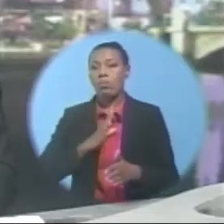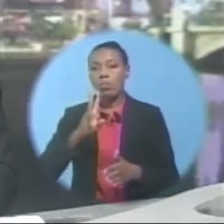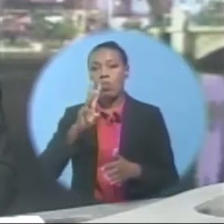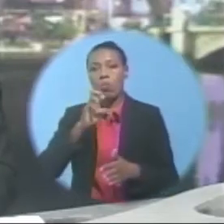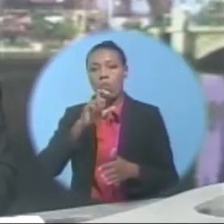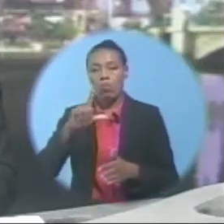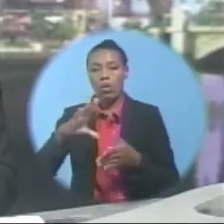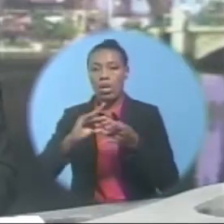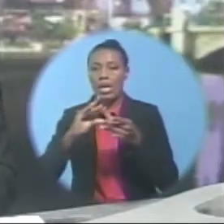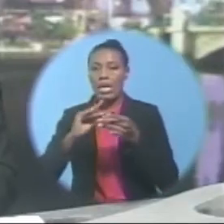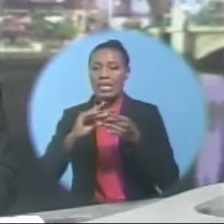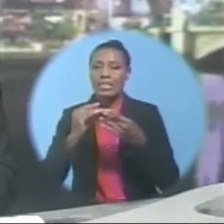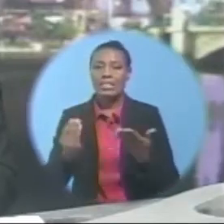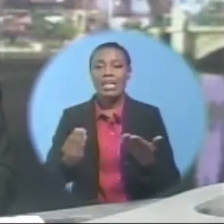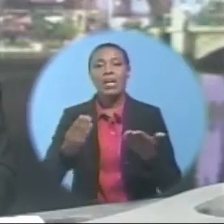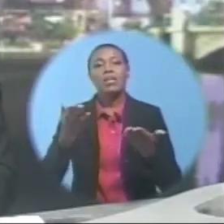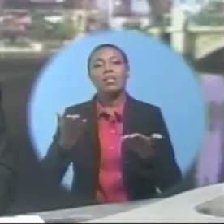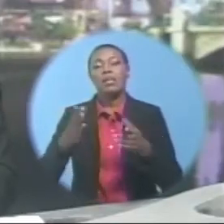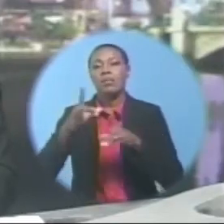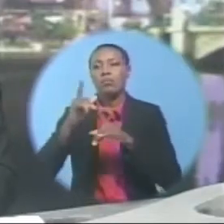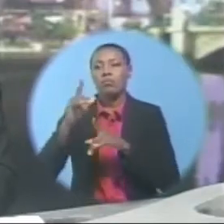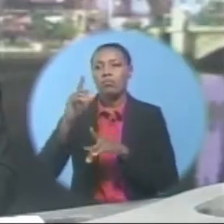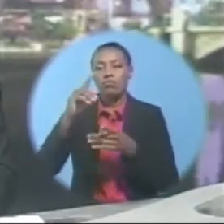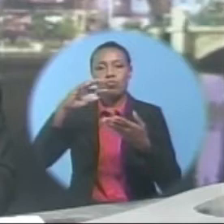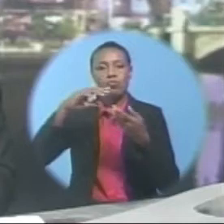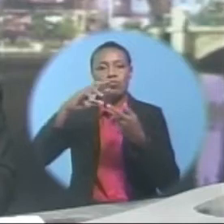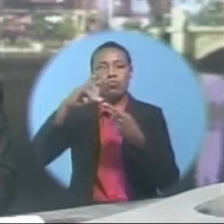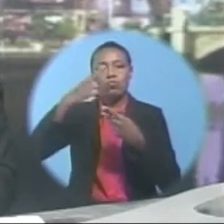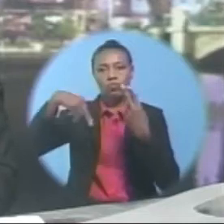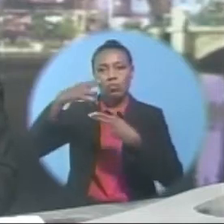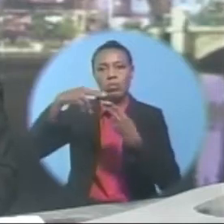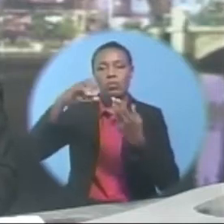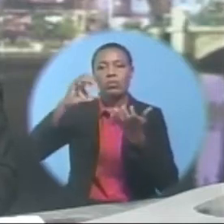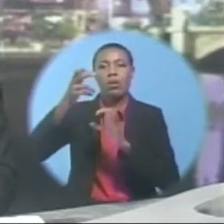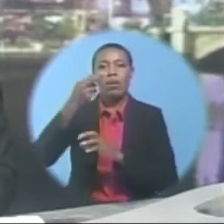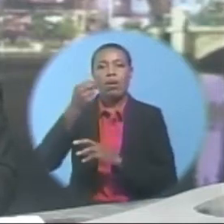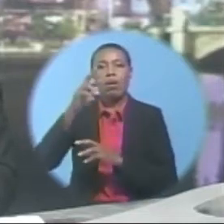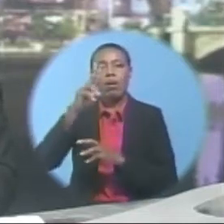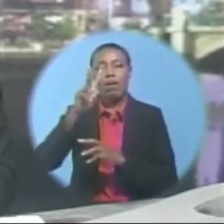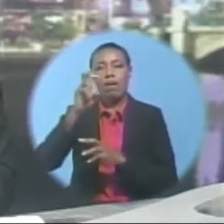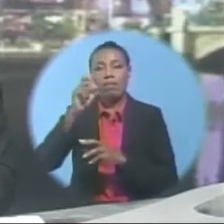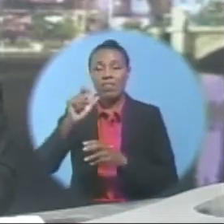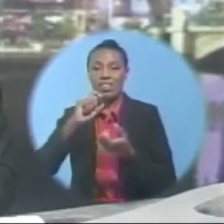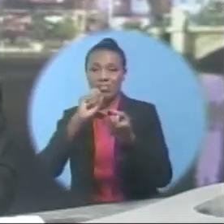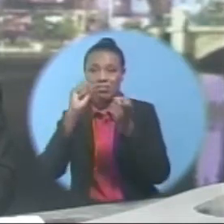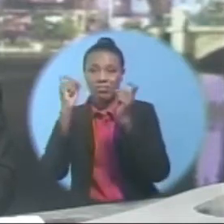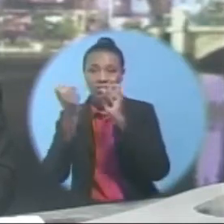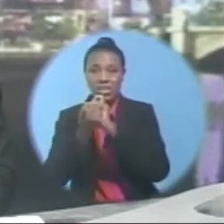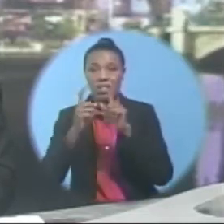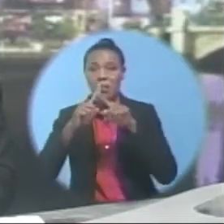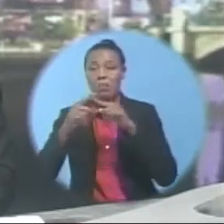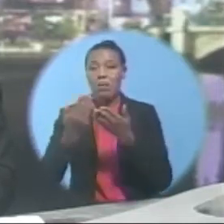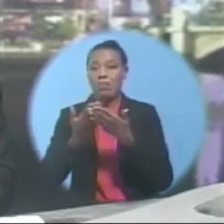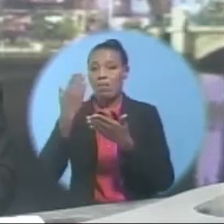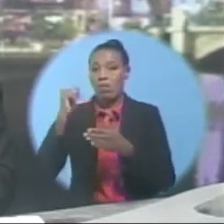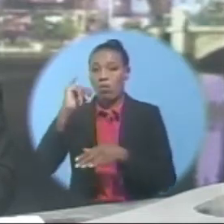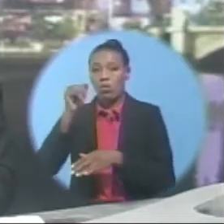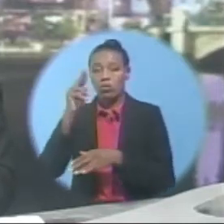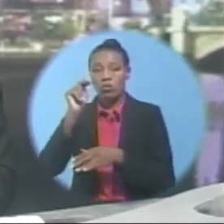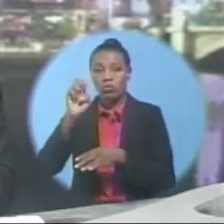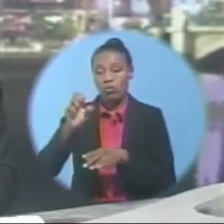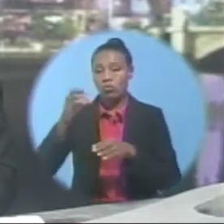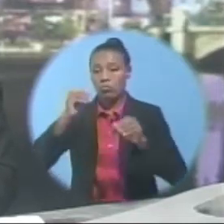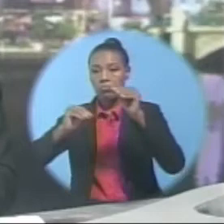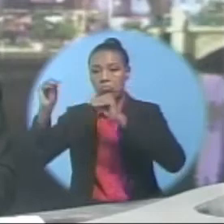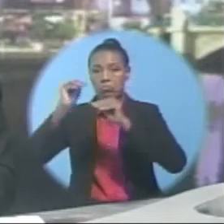says outside of the changes forced by Tropical Storm Harvey, the CARICOM Festa Secretariat started putting the schedule together since